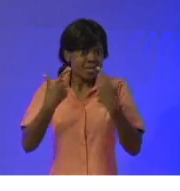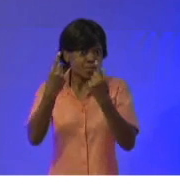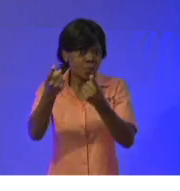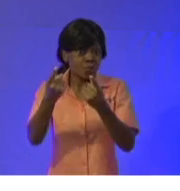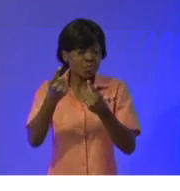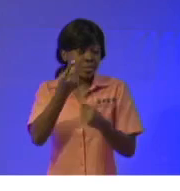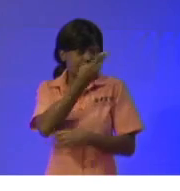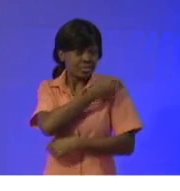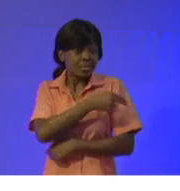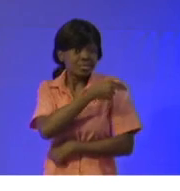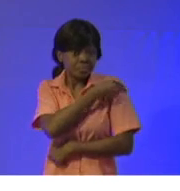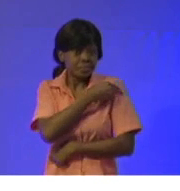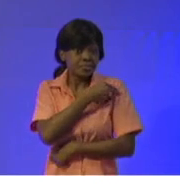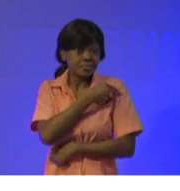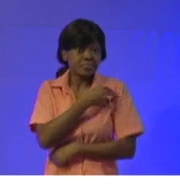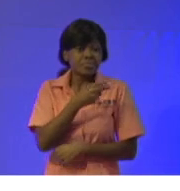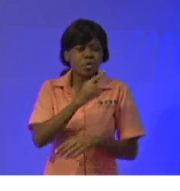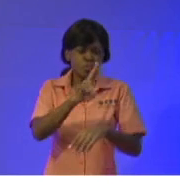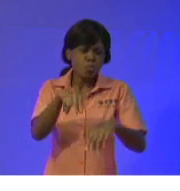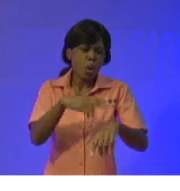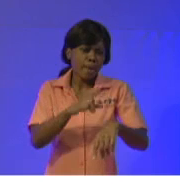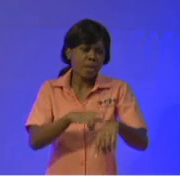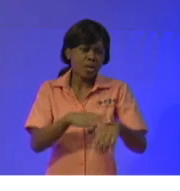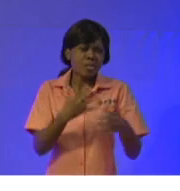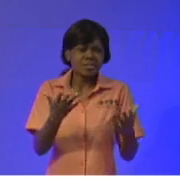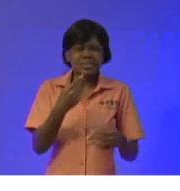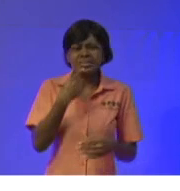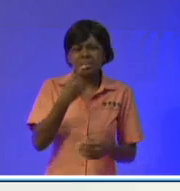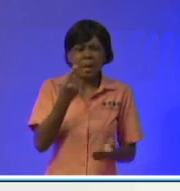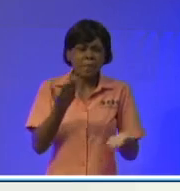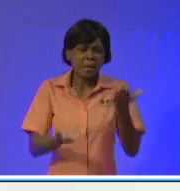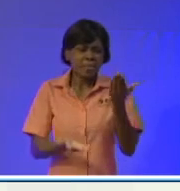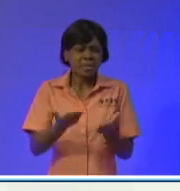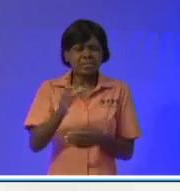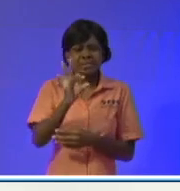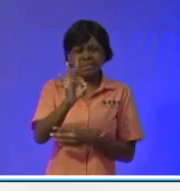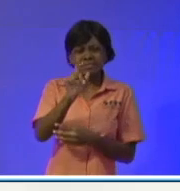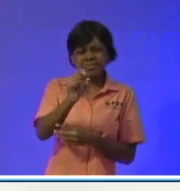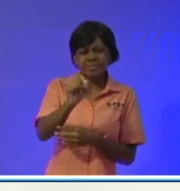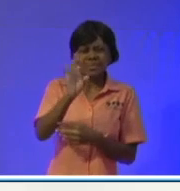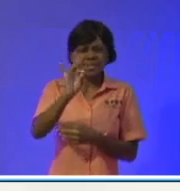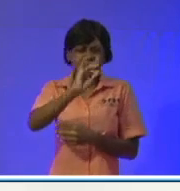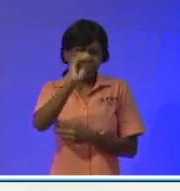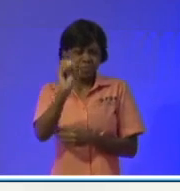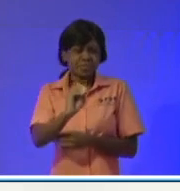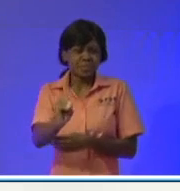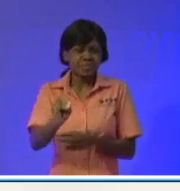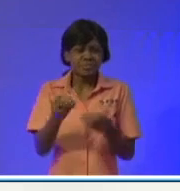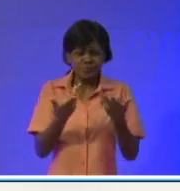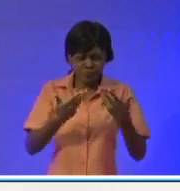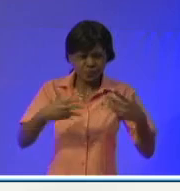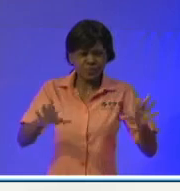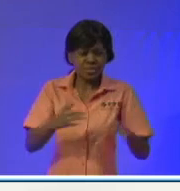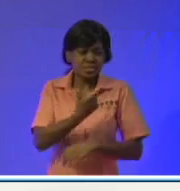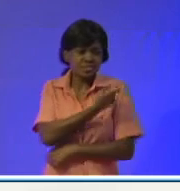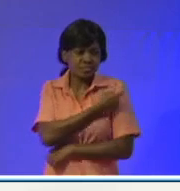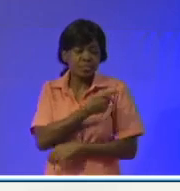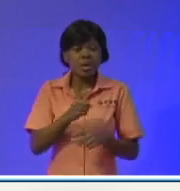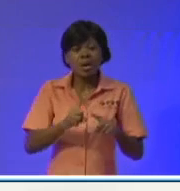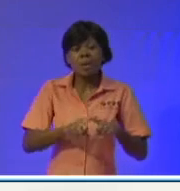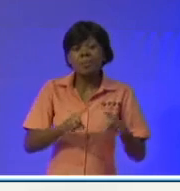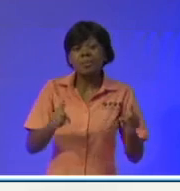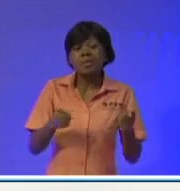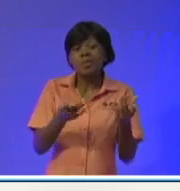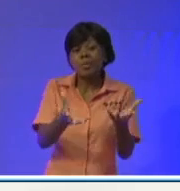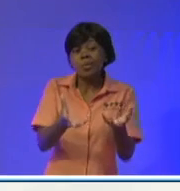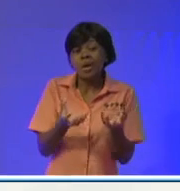up to about November 17th or thereabouts. If we have the remaining slides, we want to move into what we look at as our